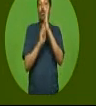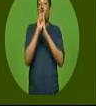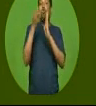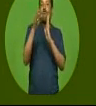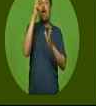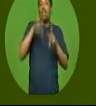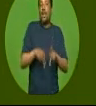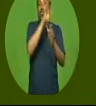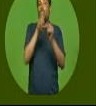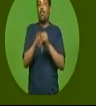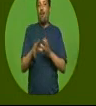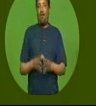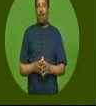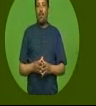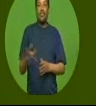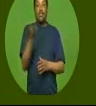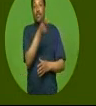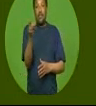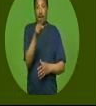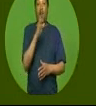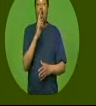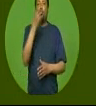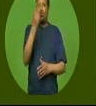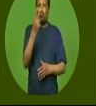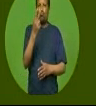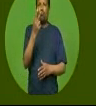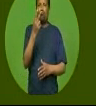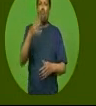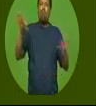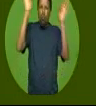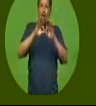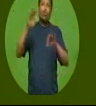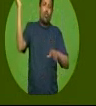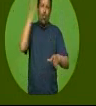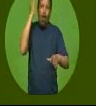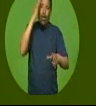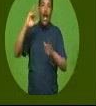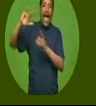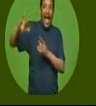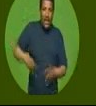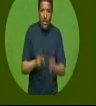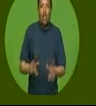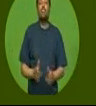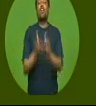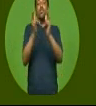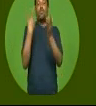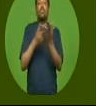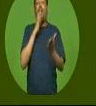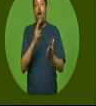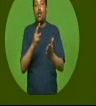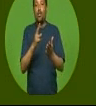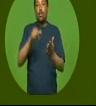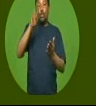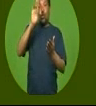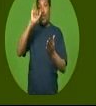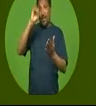sector. There are two most known agricultural strategies. These are the